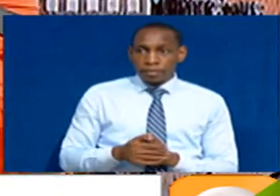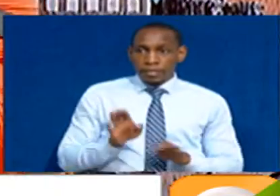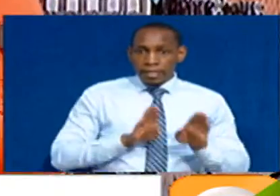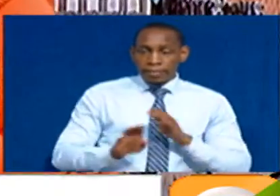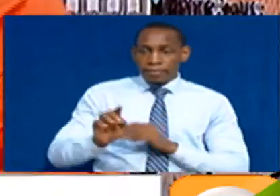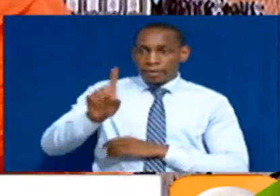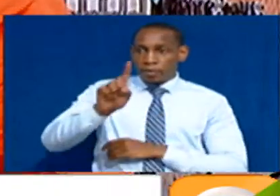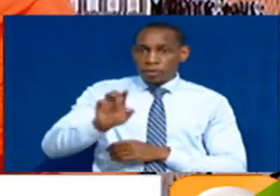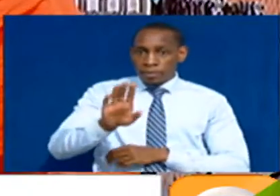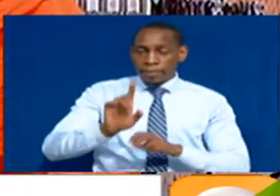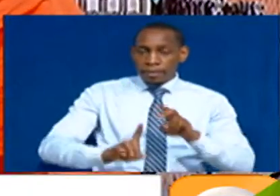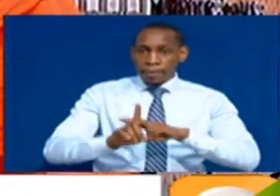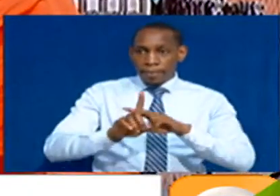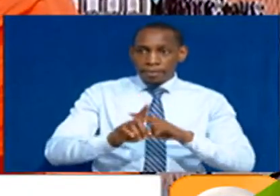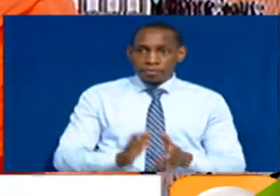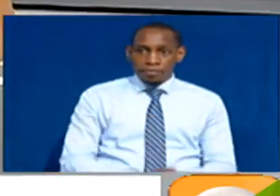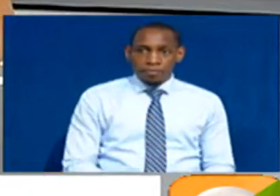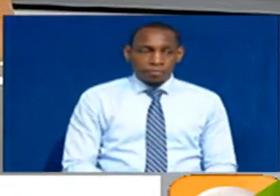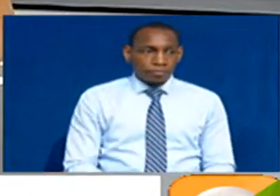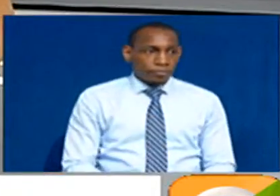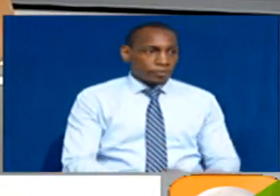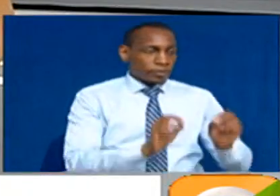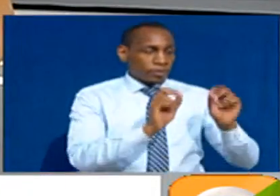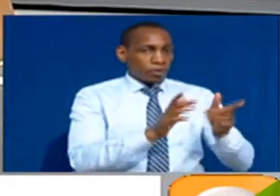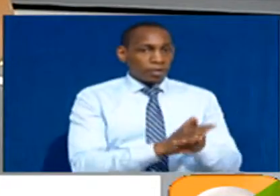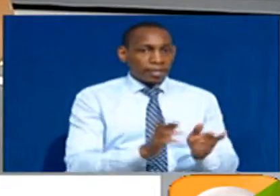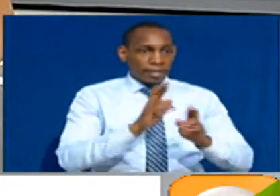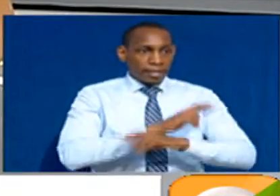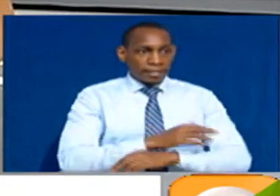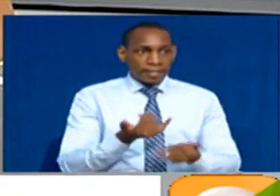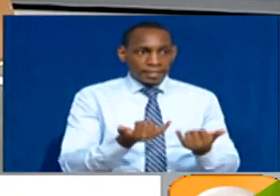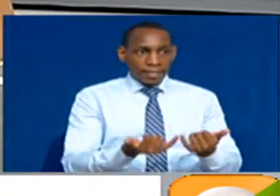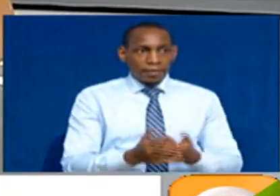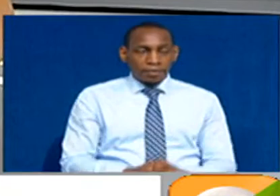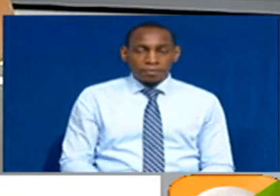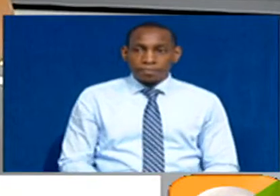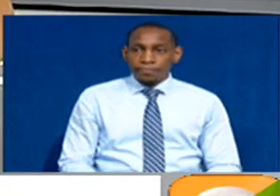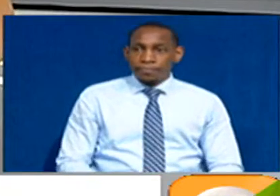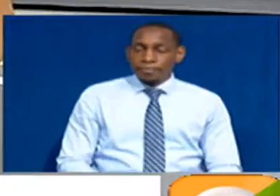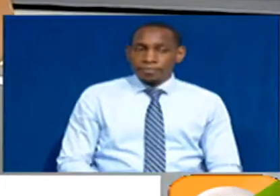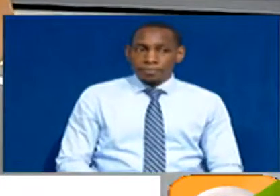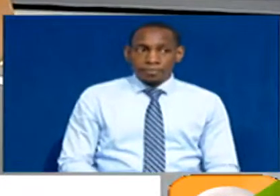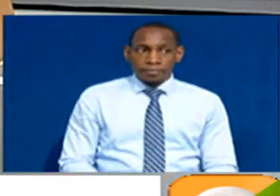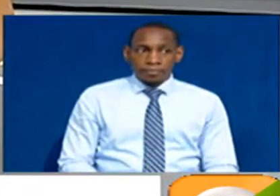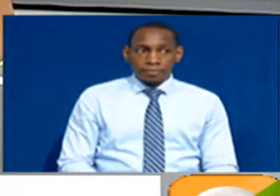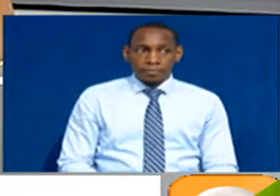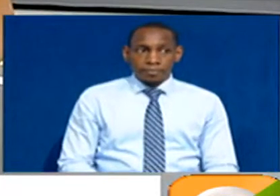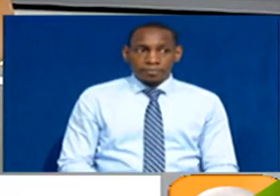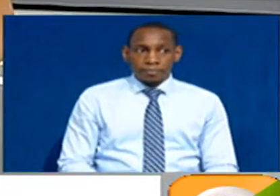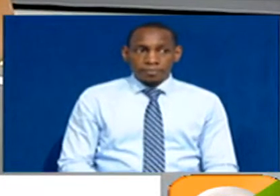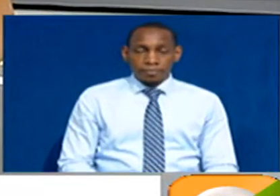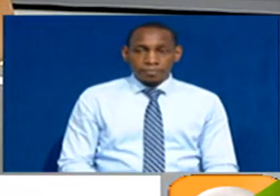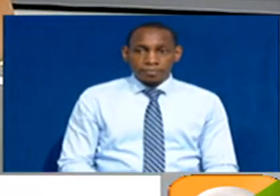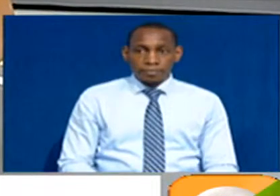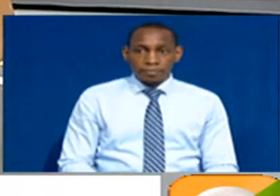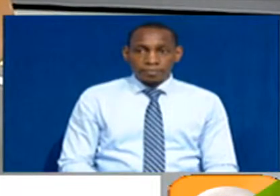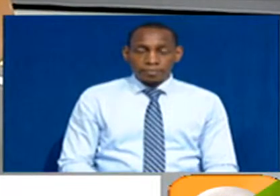question that you brought up. Okay, I need to take that break, but Francis, let me take it after you say something.